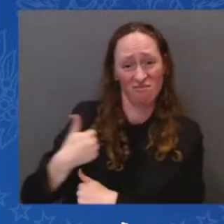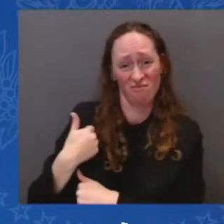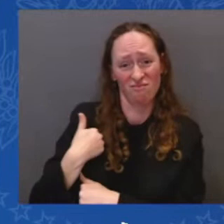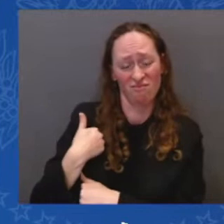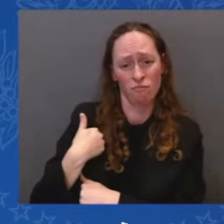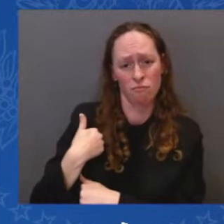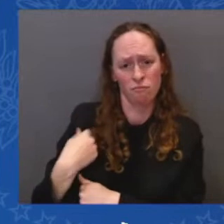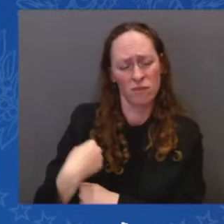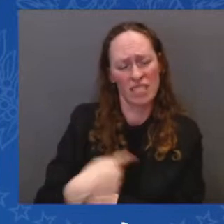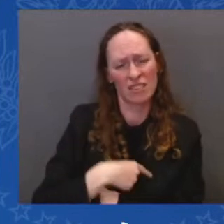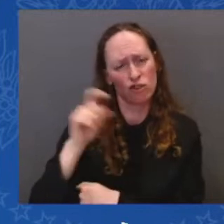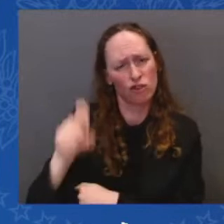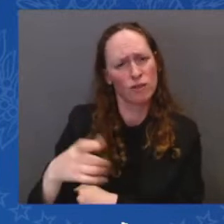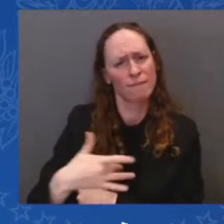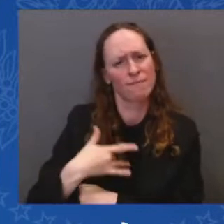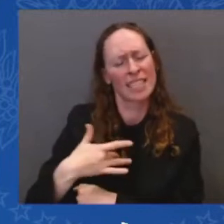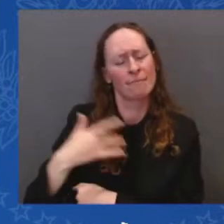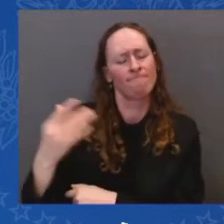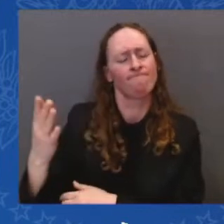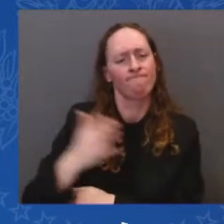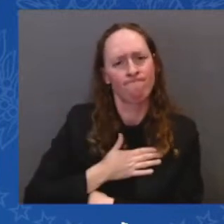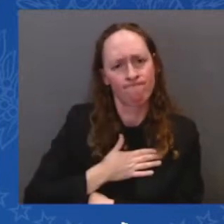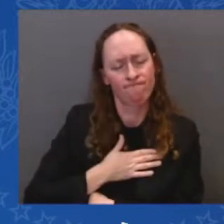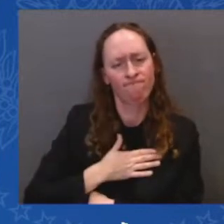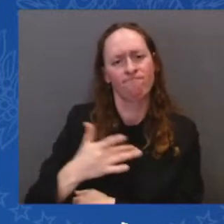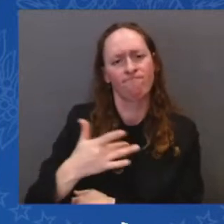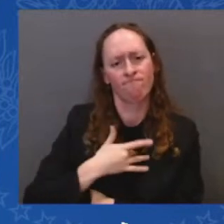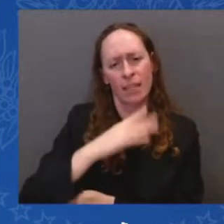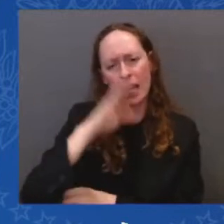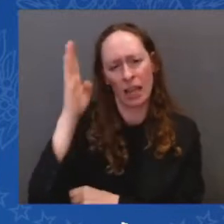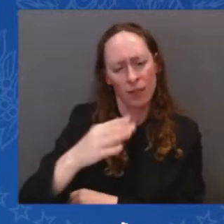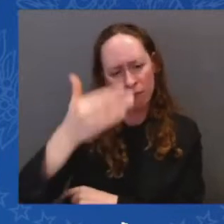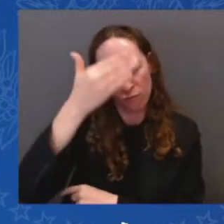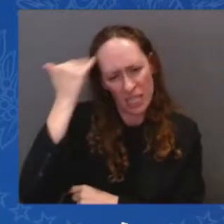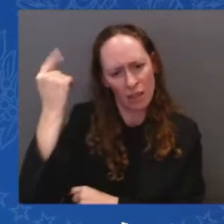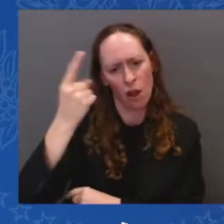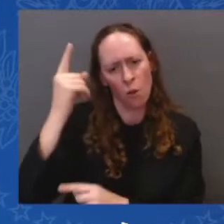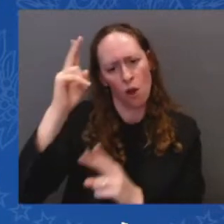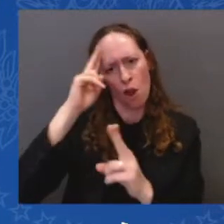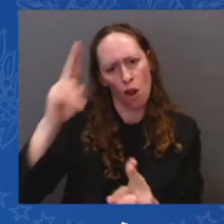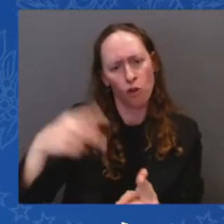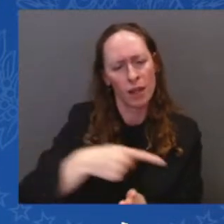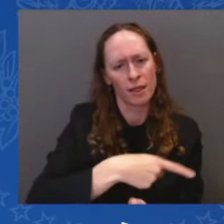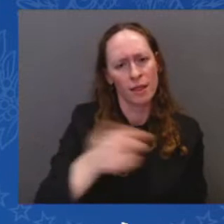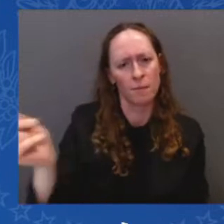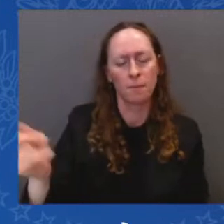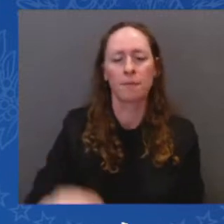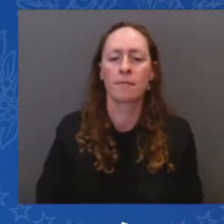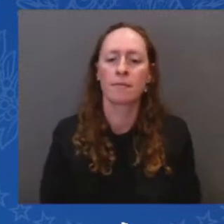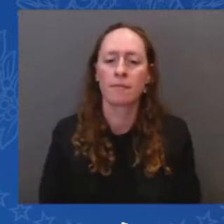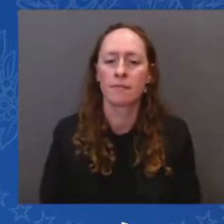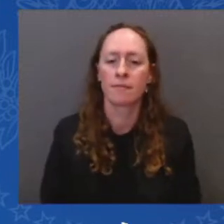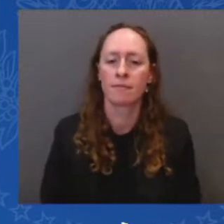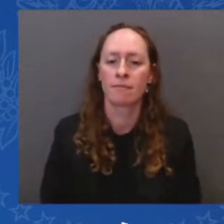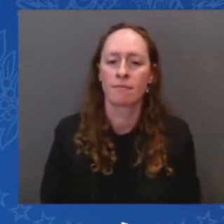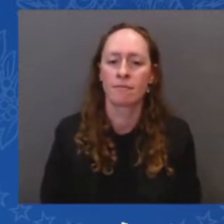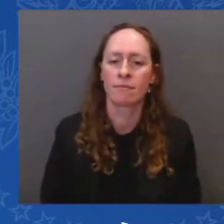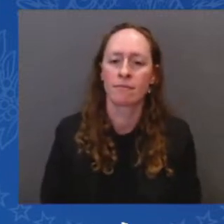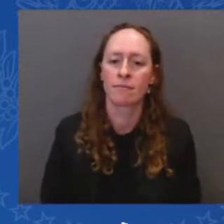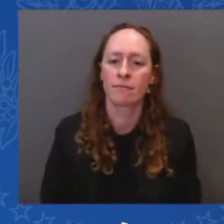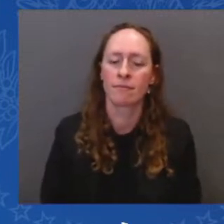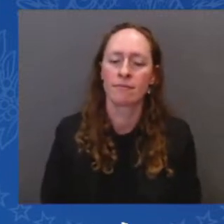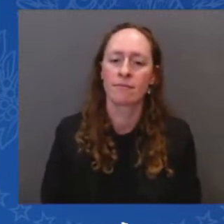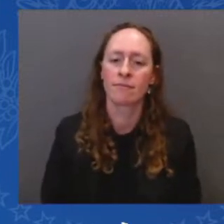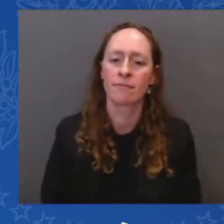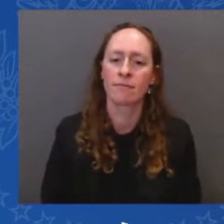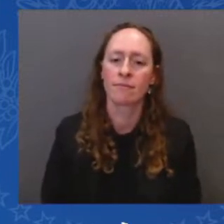and we should always honor them. That is why my father's uncle fought and was wounded at the Meuse-Argonne